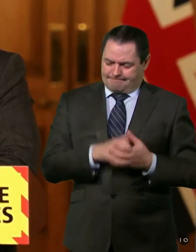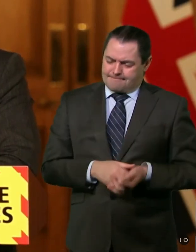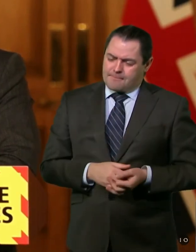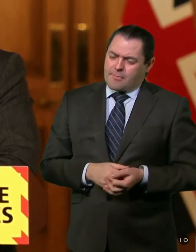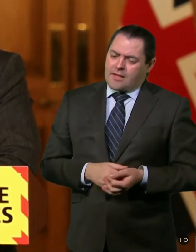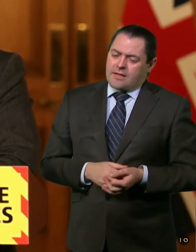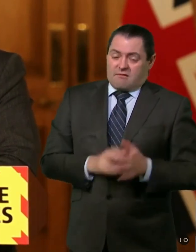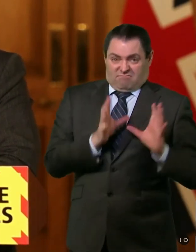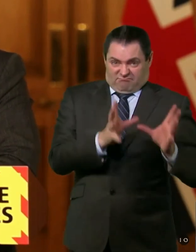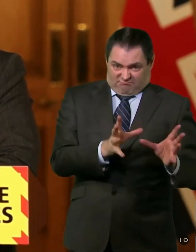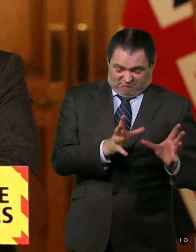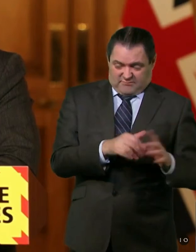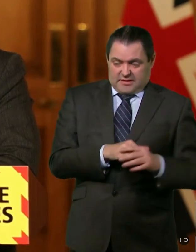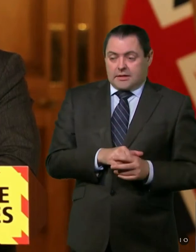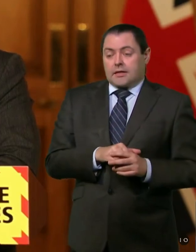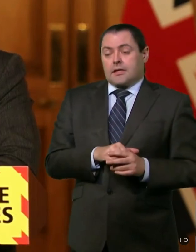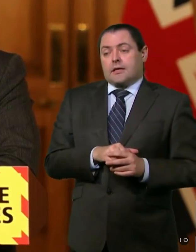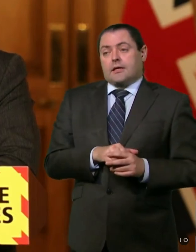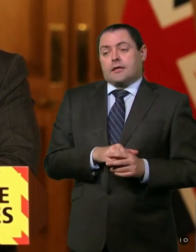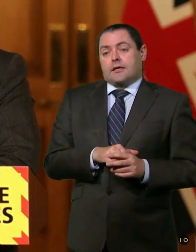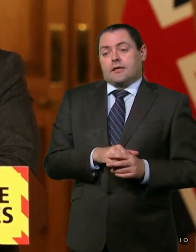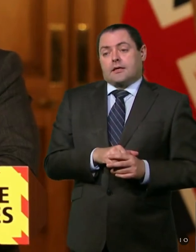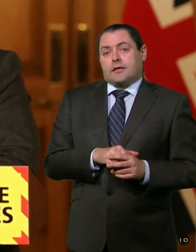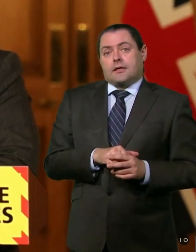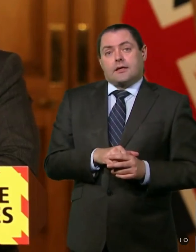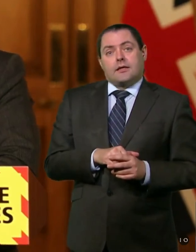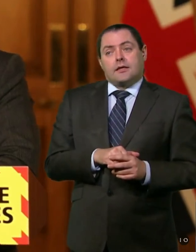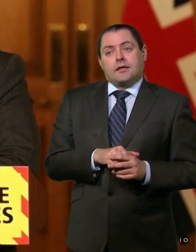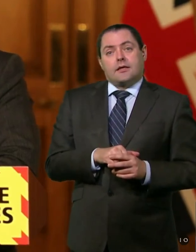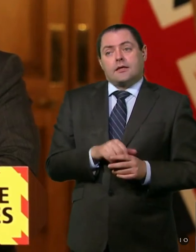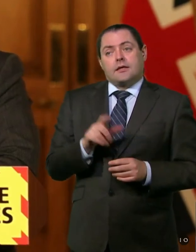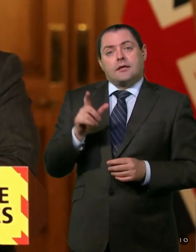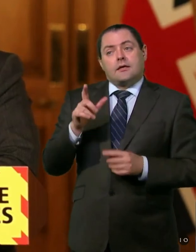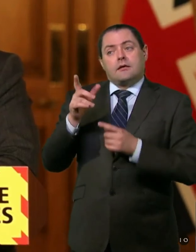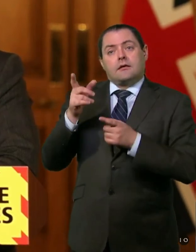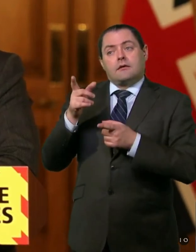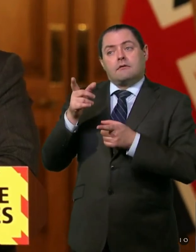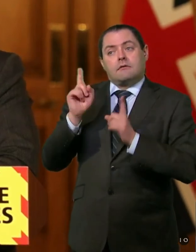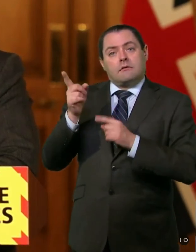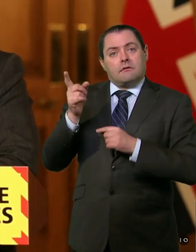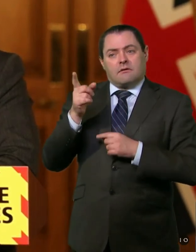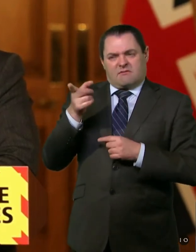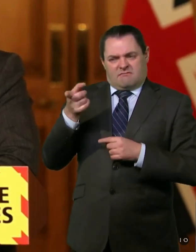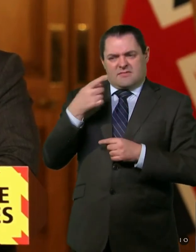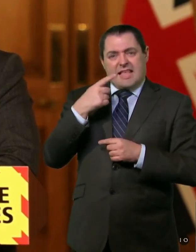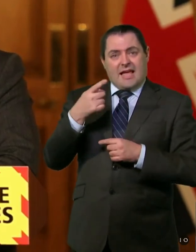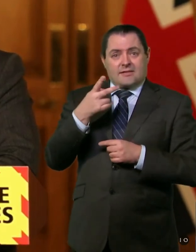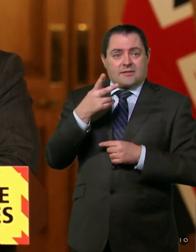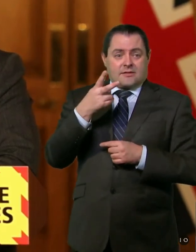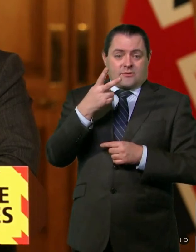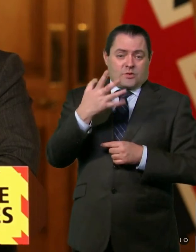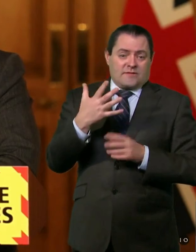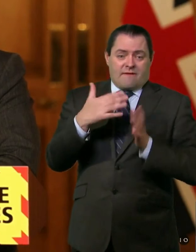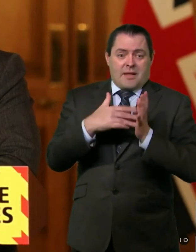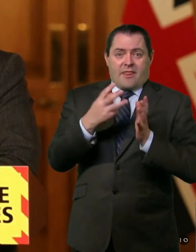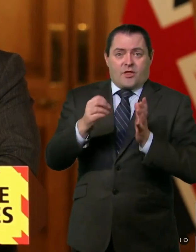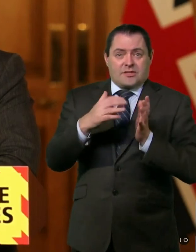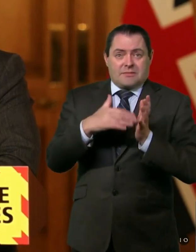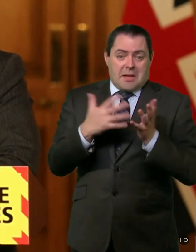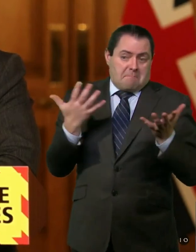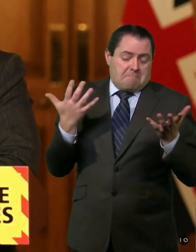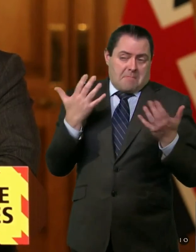that Pascal quoted, I couldn't confirm them, but all I can say is we're confident of our supply, and we'll keep rolling